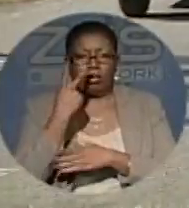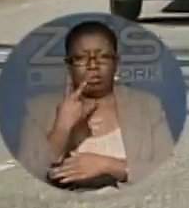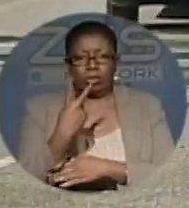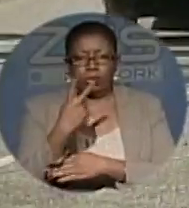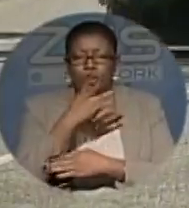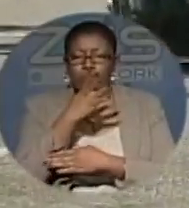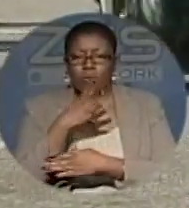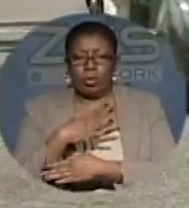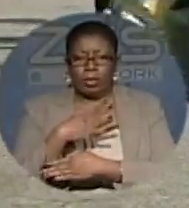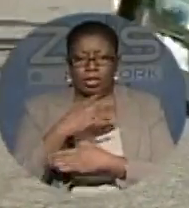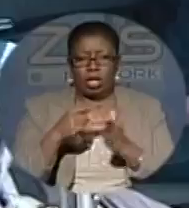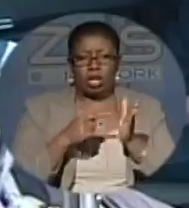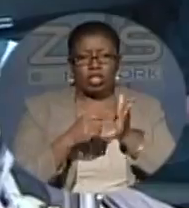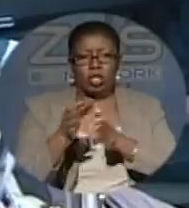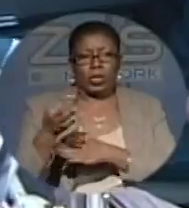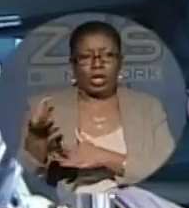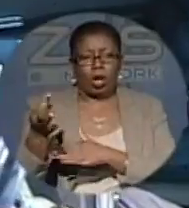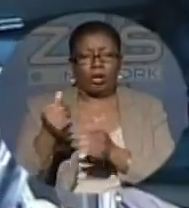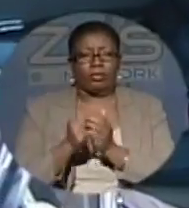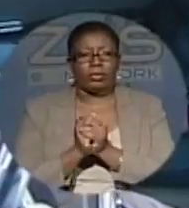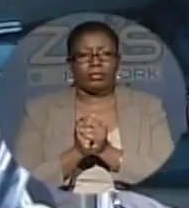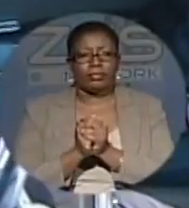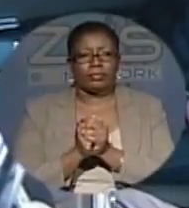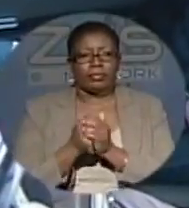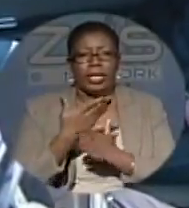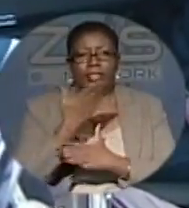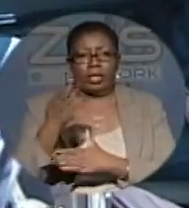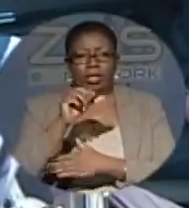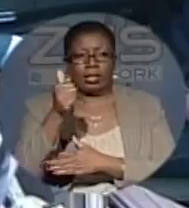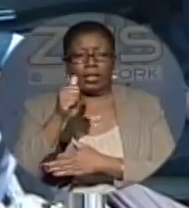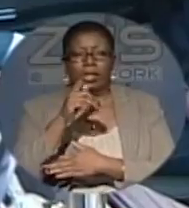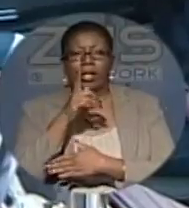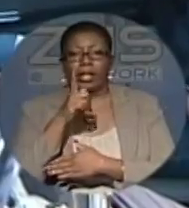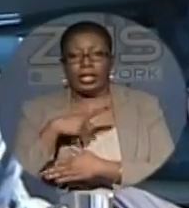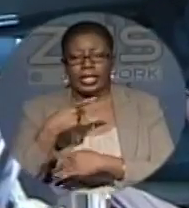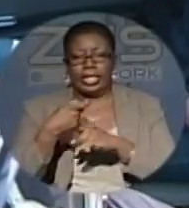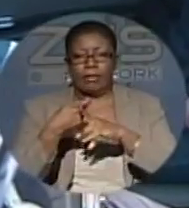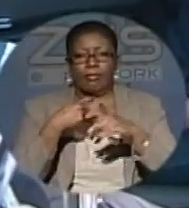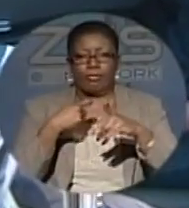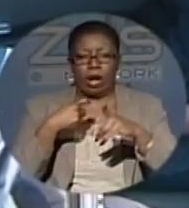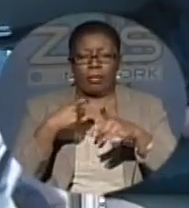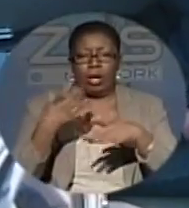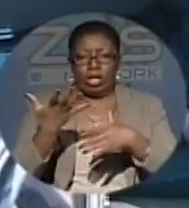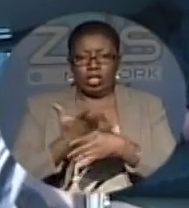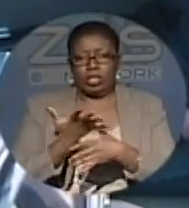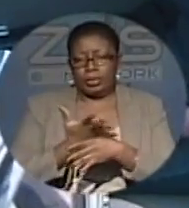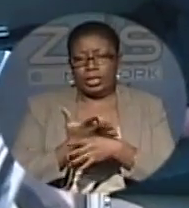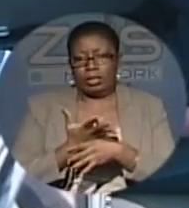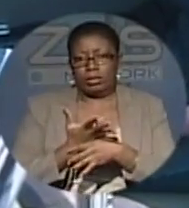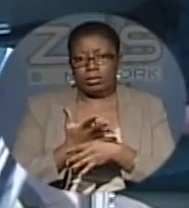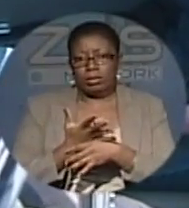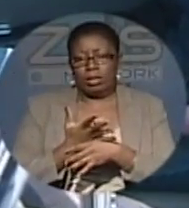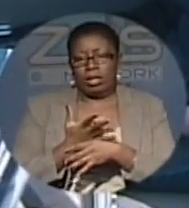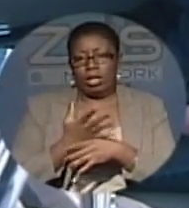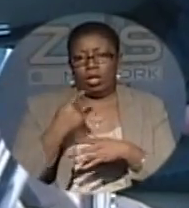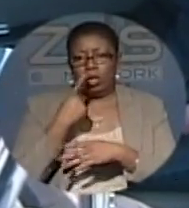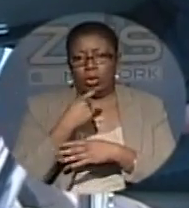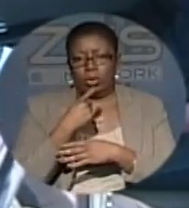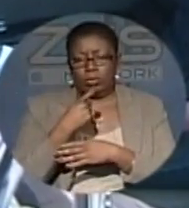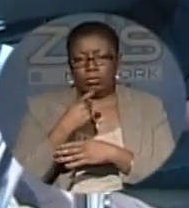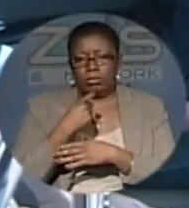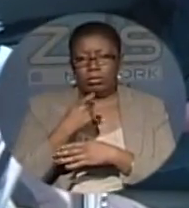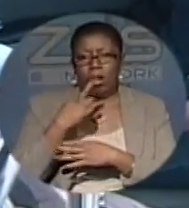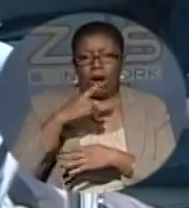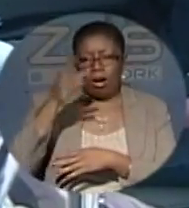their competitive skills. There's actually another lady from Germany, from Berlin, and her father